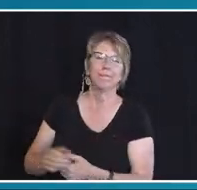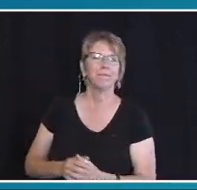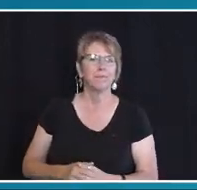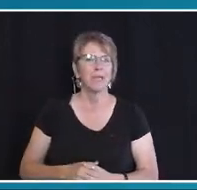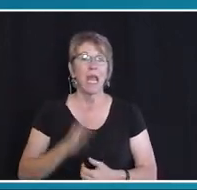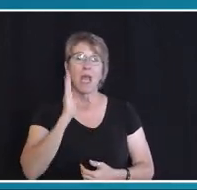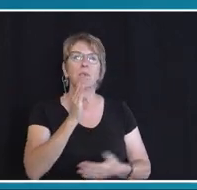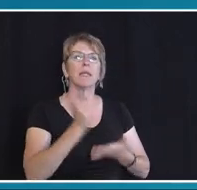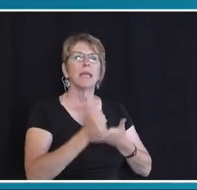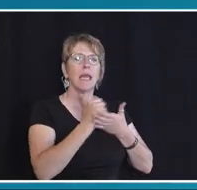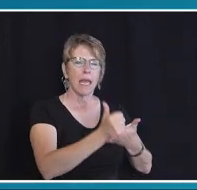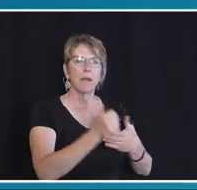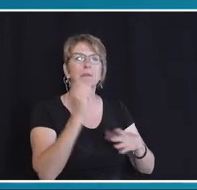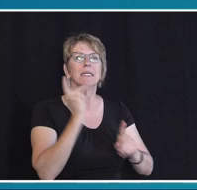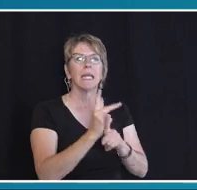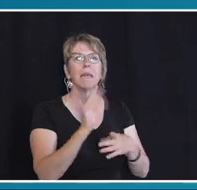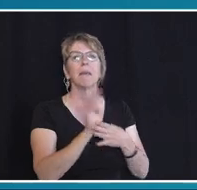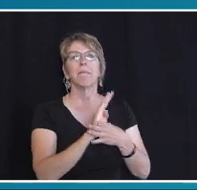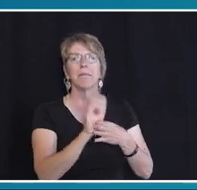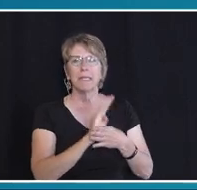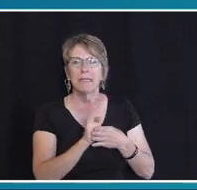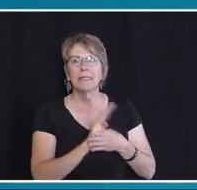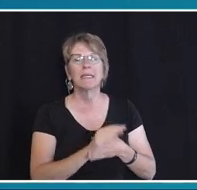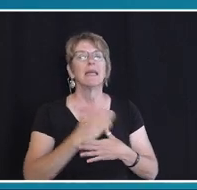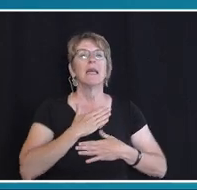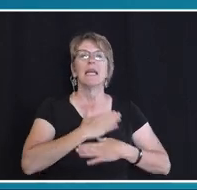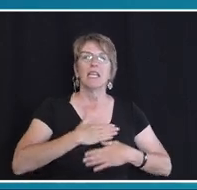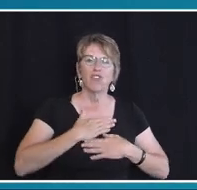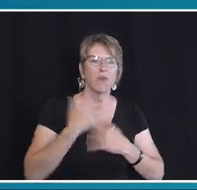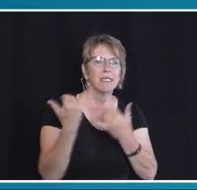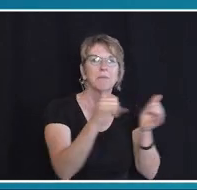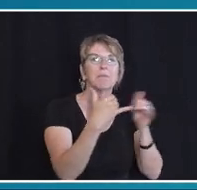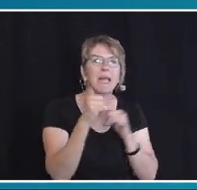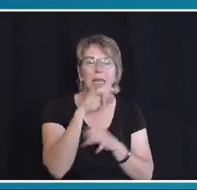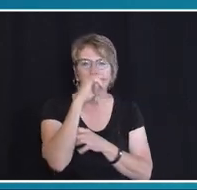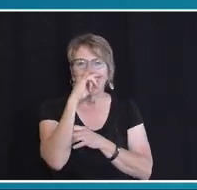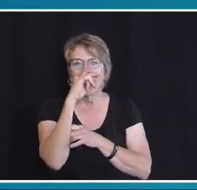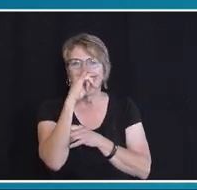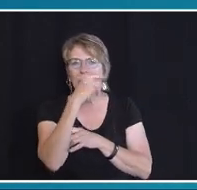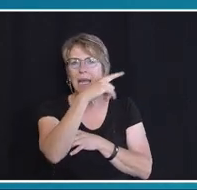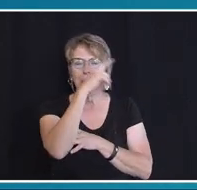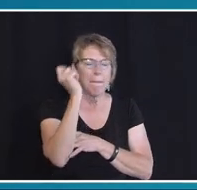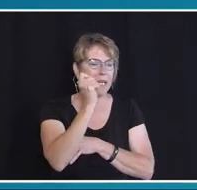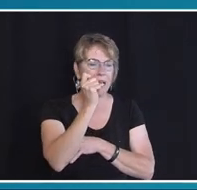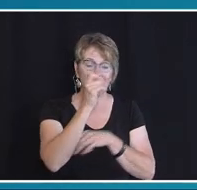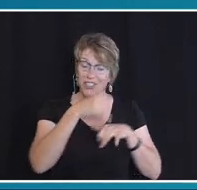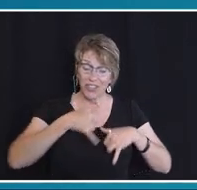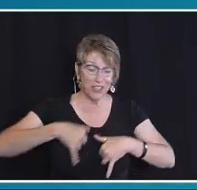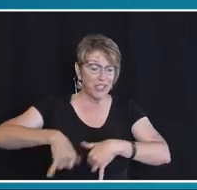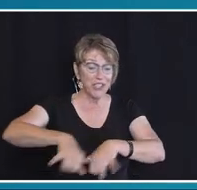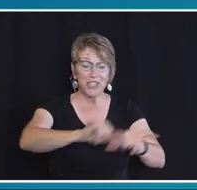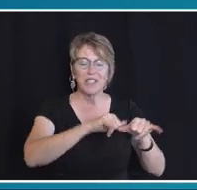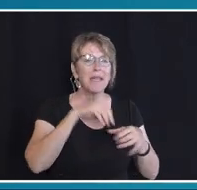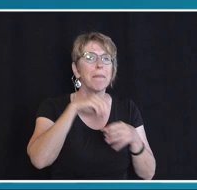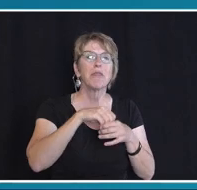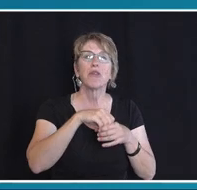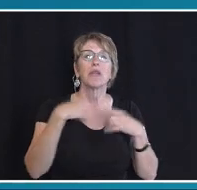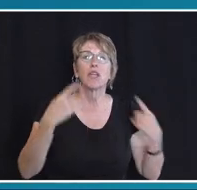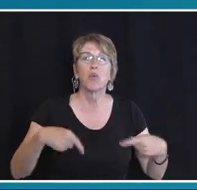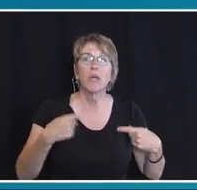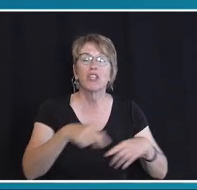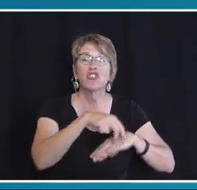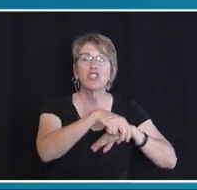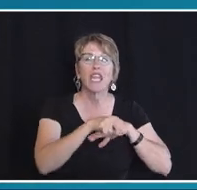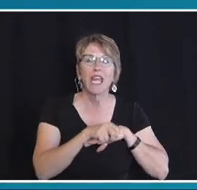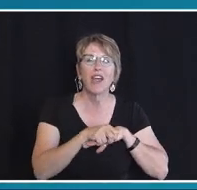It helps keep him busy. He enjoys coming and playing with the kids because the kids are all like he is in a chair and everybody's